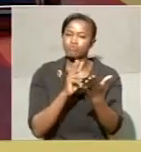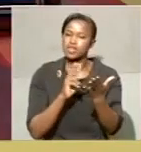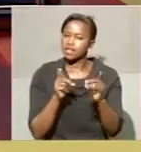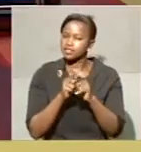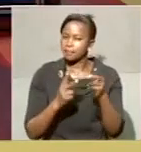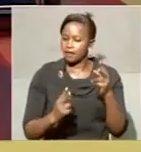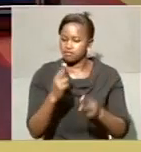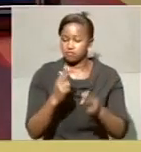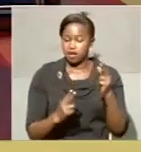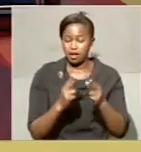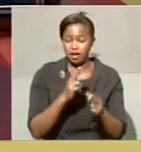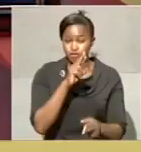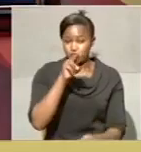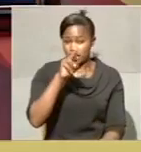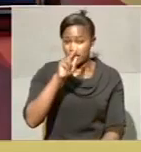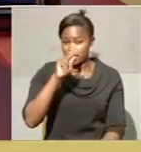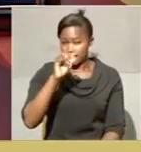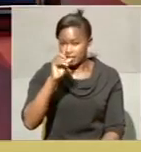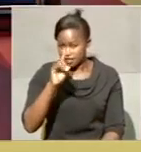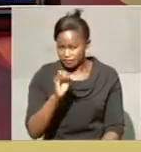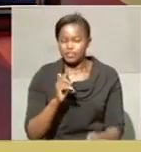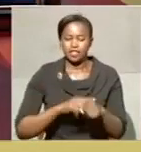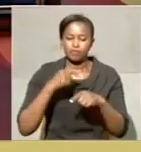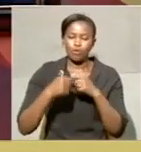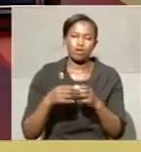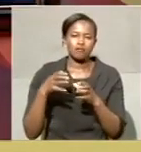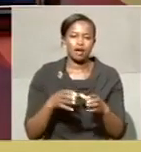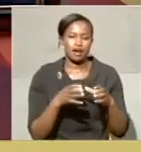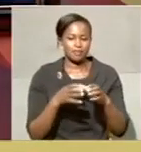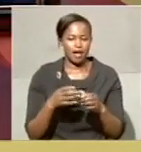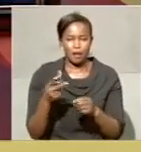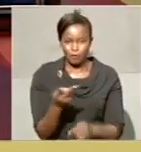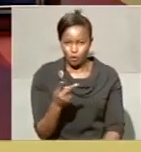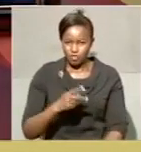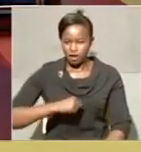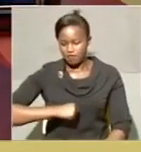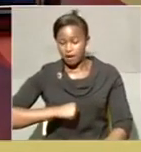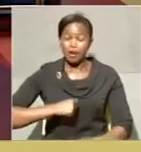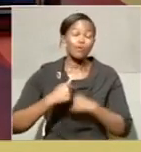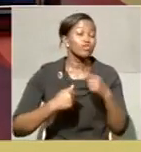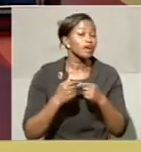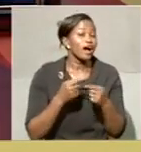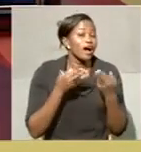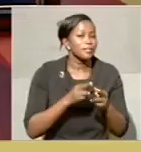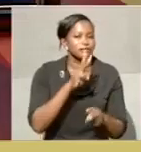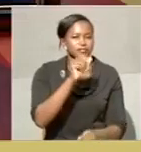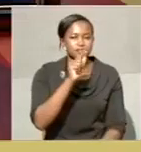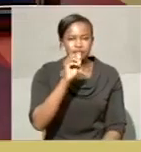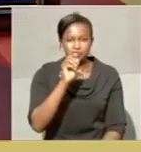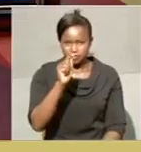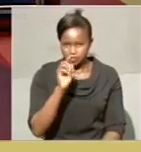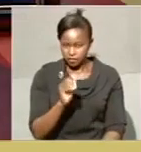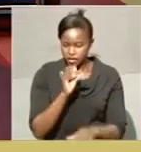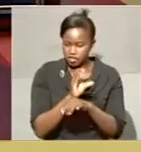editor Edward Rukidi Kiijanangoma as he walked his fiancée Rebecca Amoding down the aisle. This was at Watoto Church in Tinde